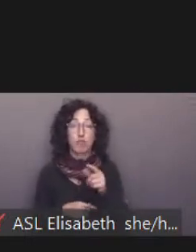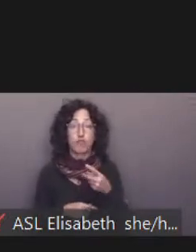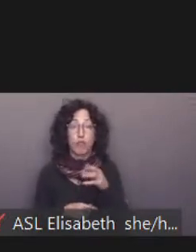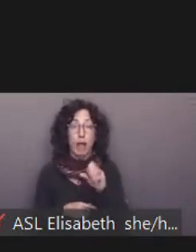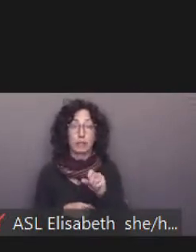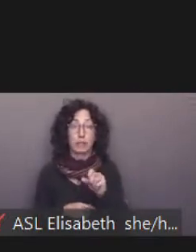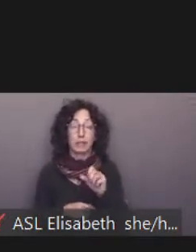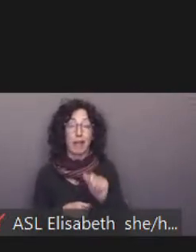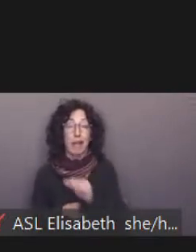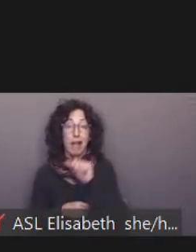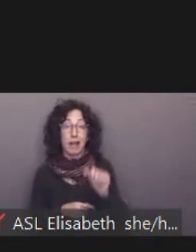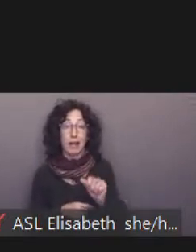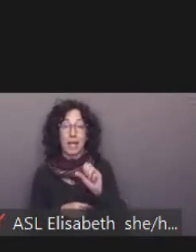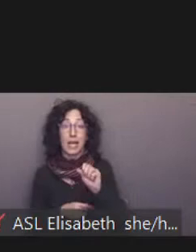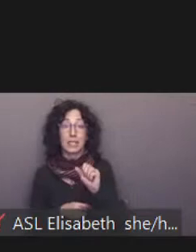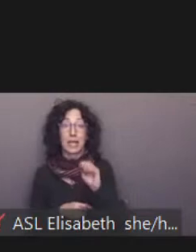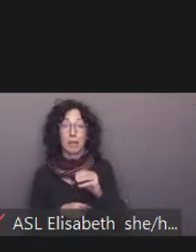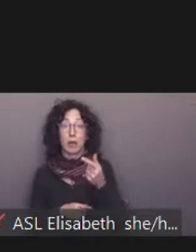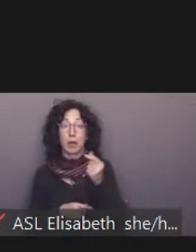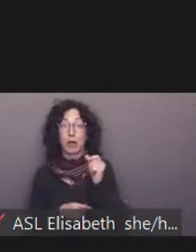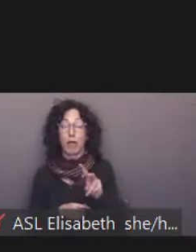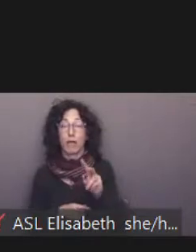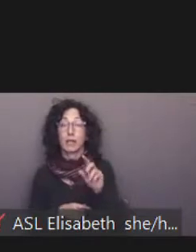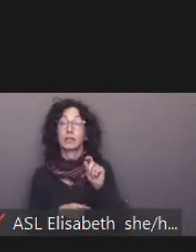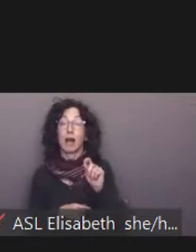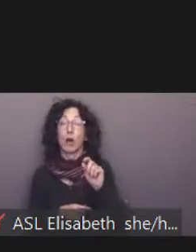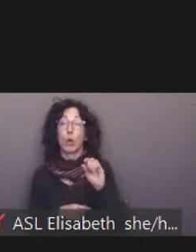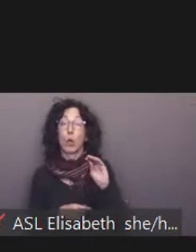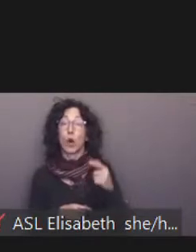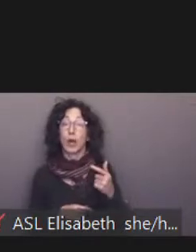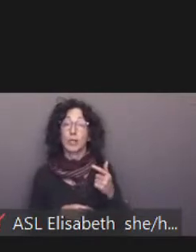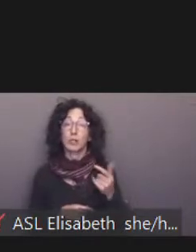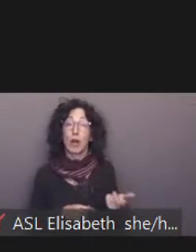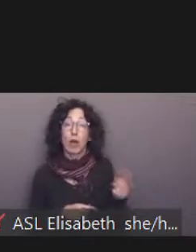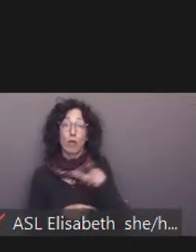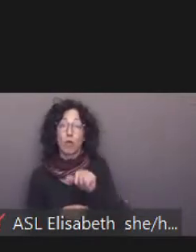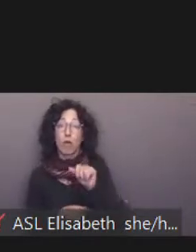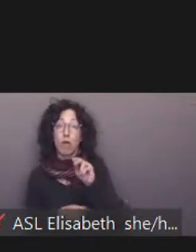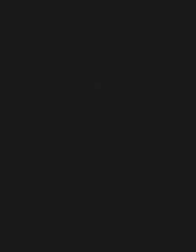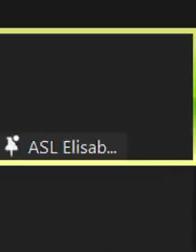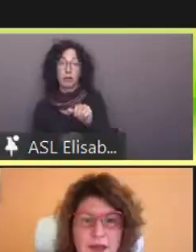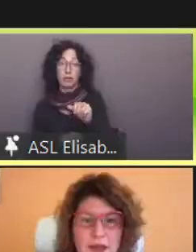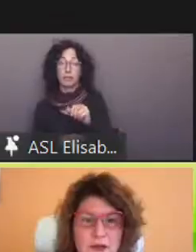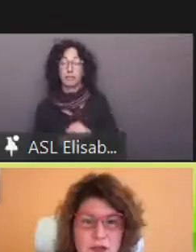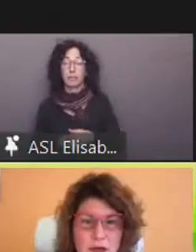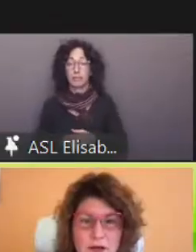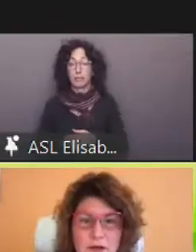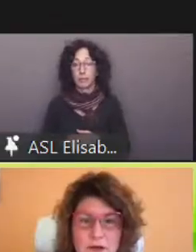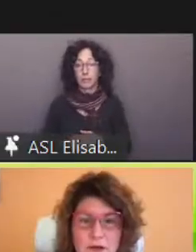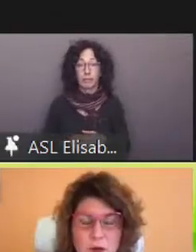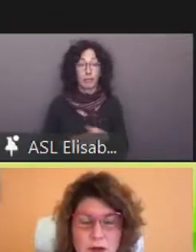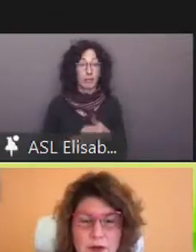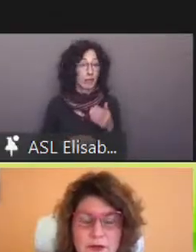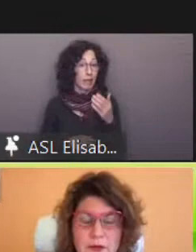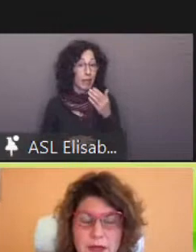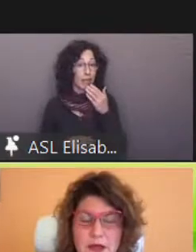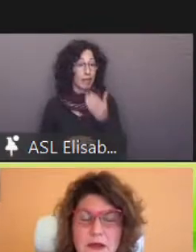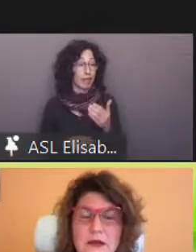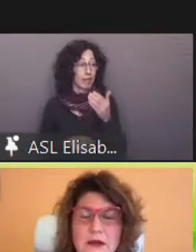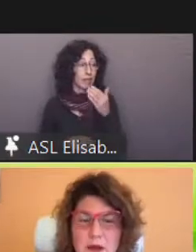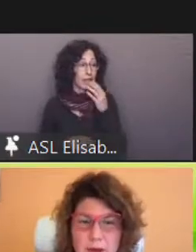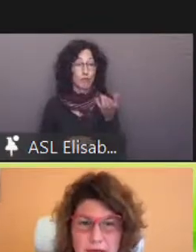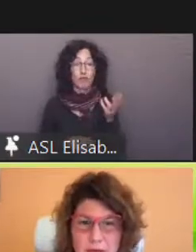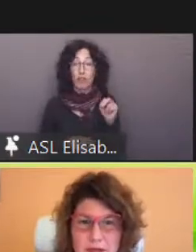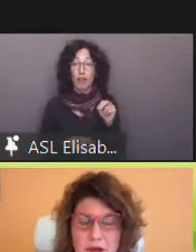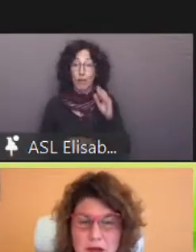dempress@sfgov.org for follow-up. And with that, let me hand this to Anna Veladzik. Thank you, John. Welcome,